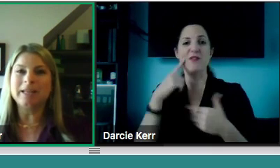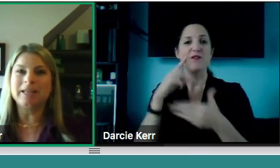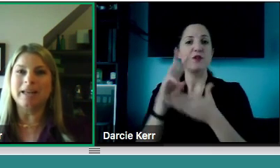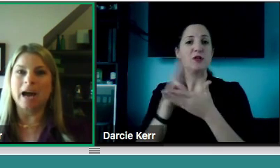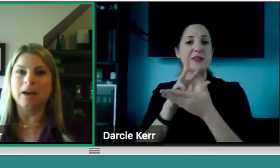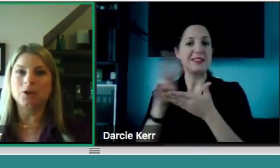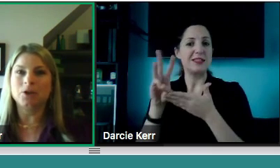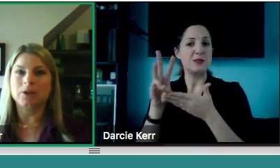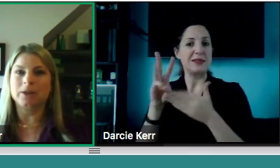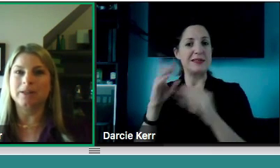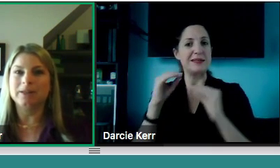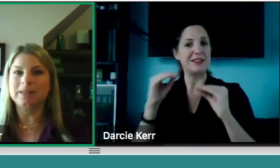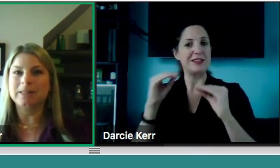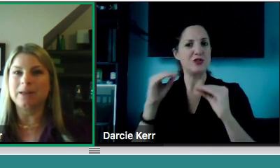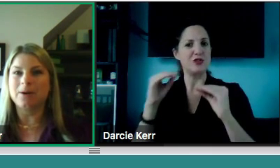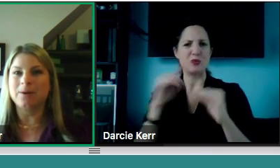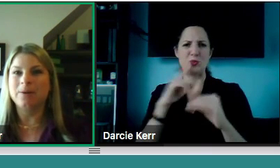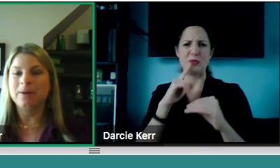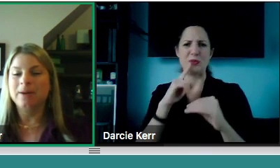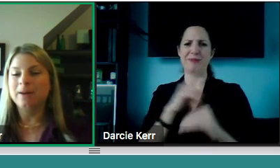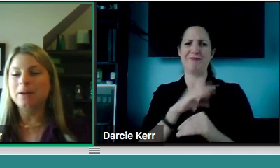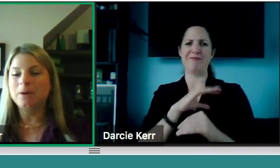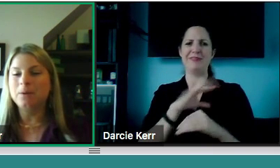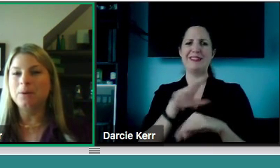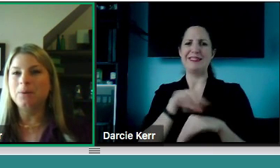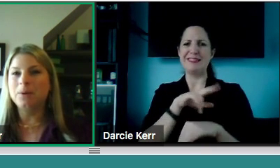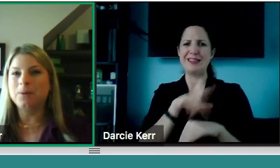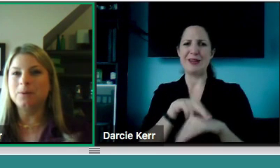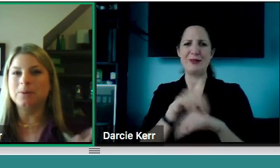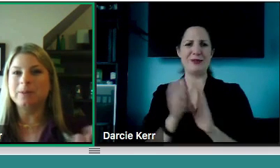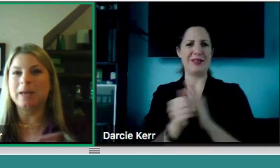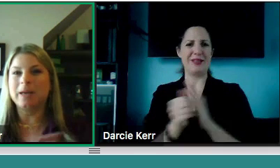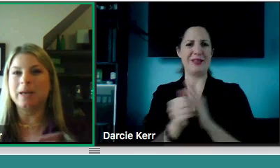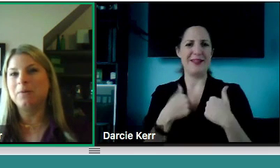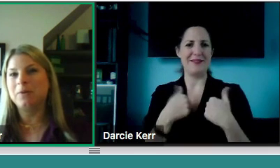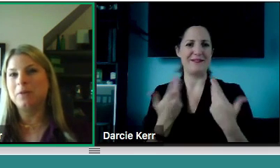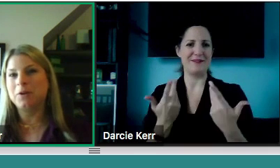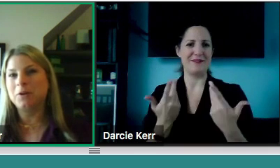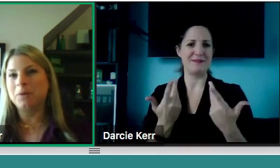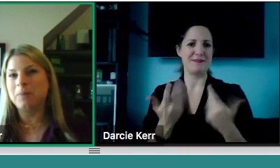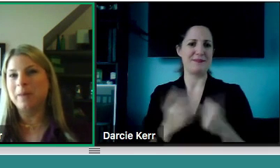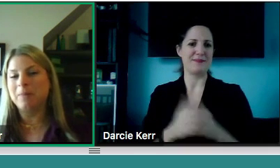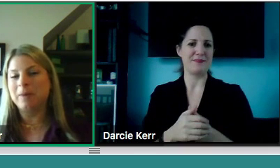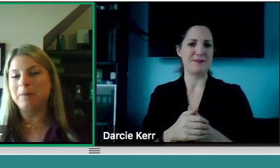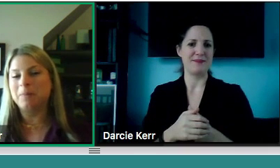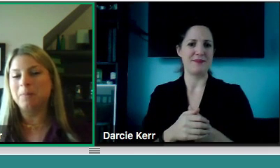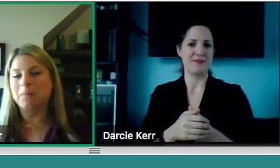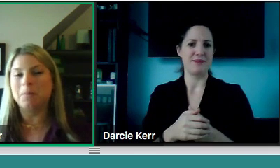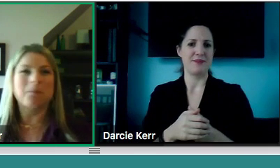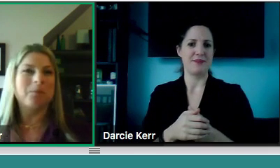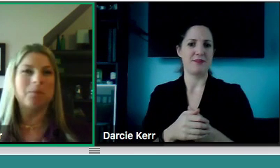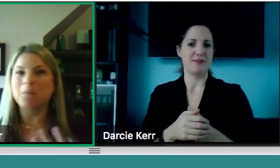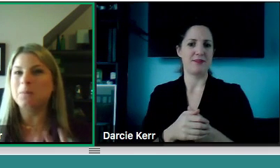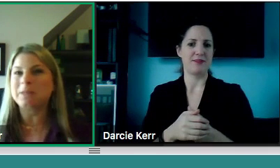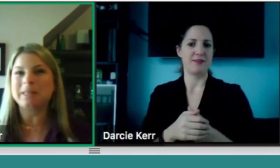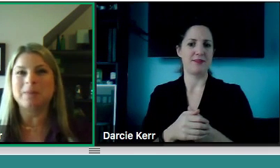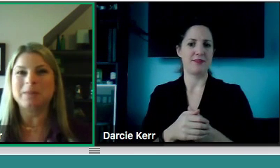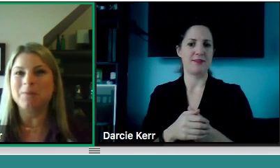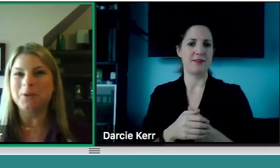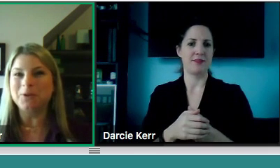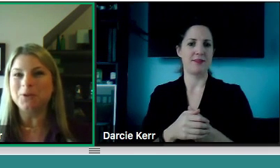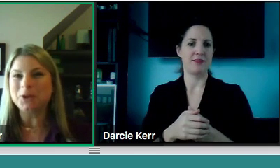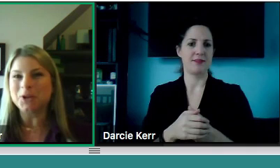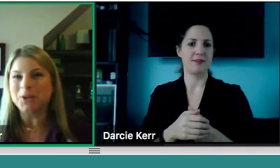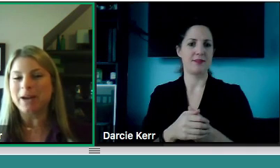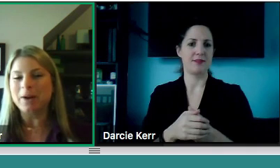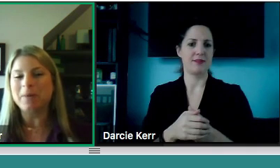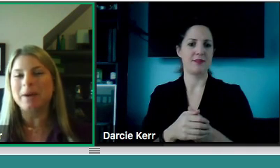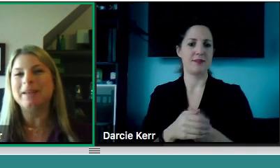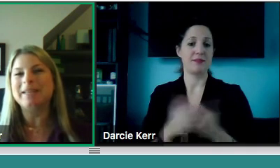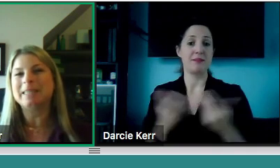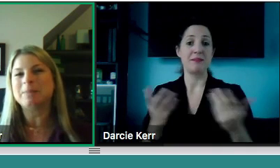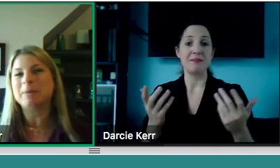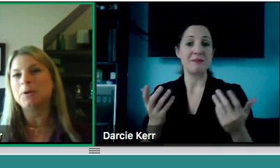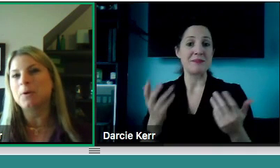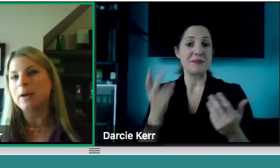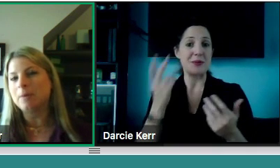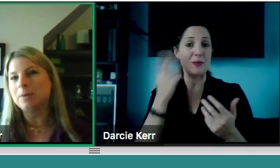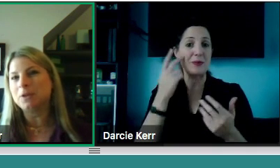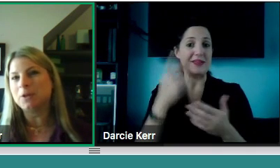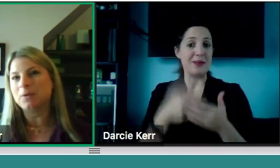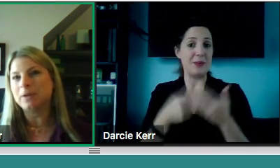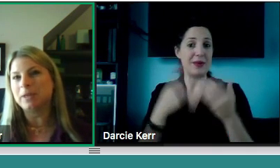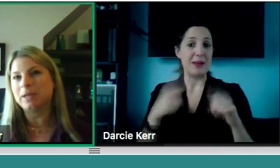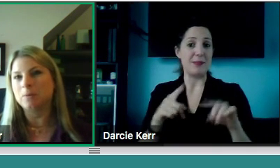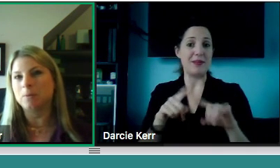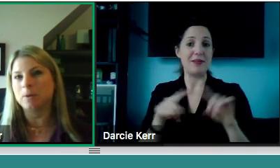he's really a natural. So, you know, who knows, there may be some future there, but it's been a